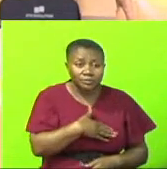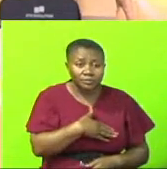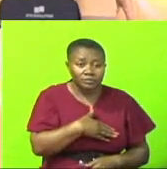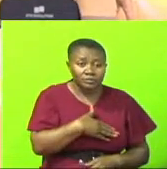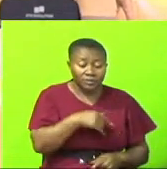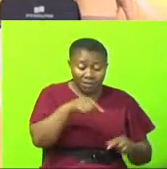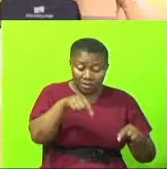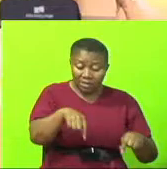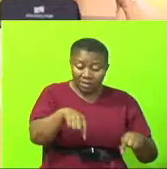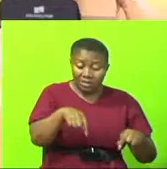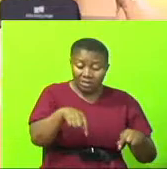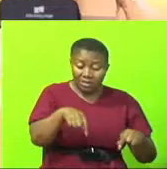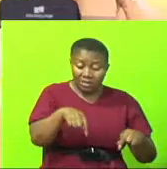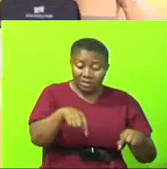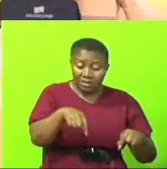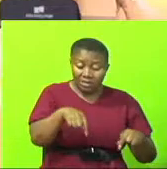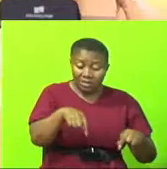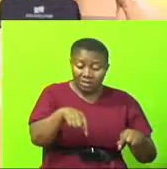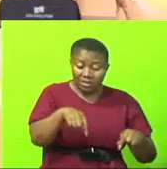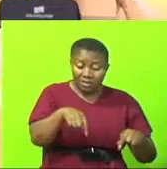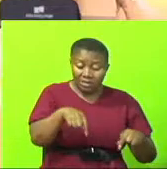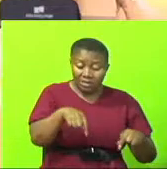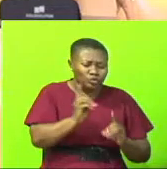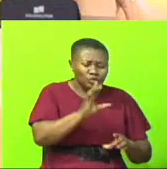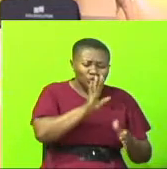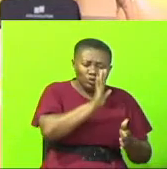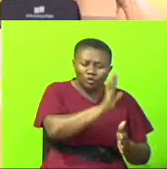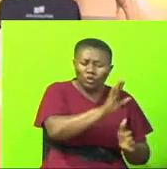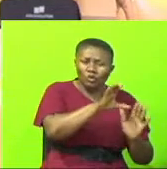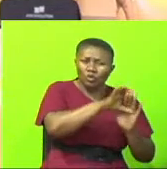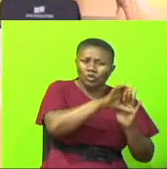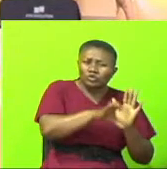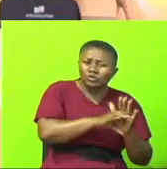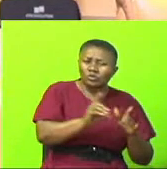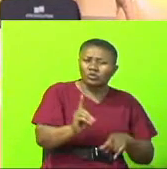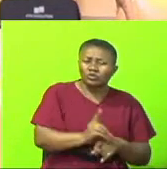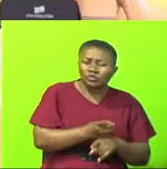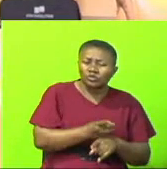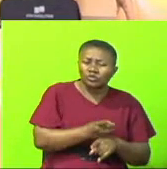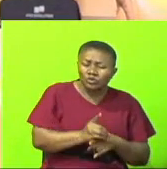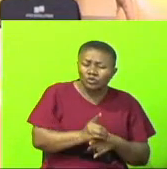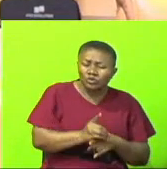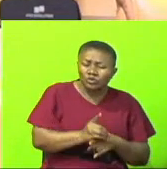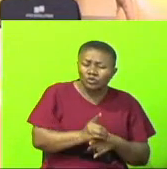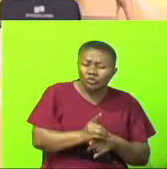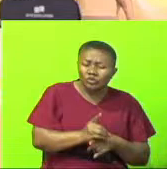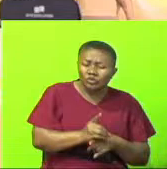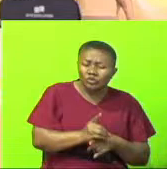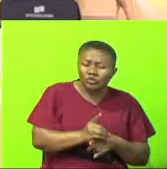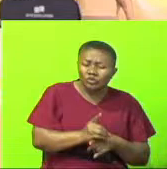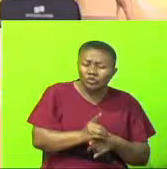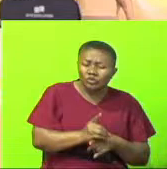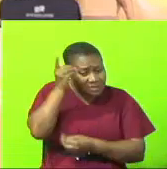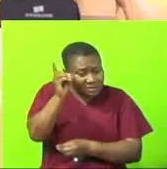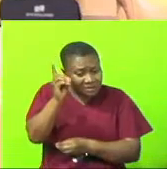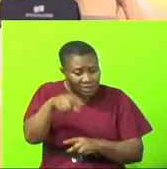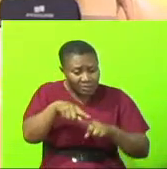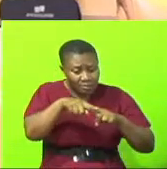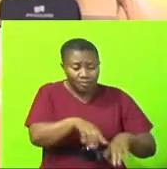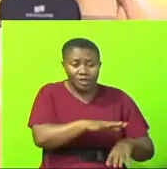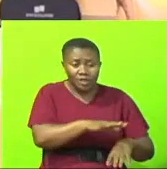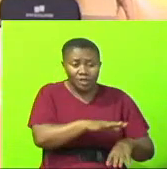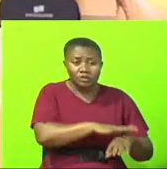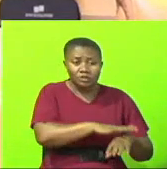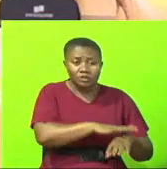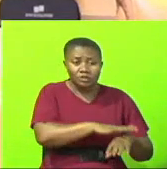House will perform its constitutional duty to take a decision with respect to the actions of the members involved. Thank